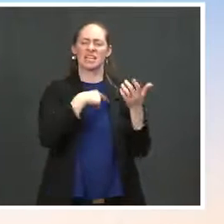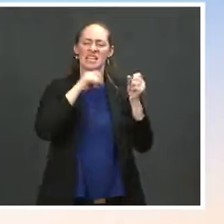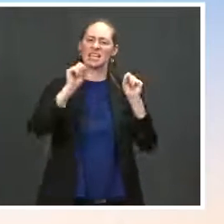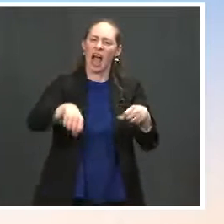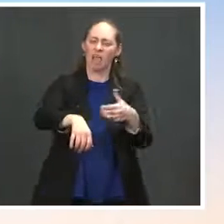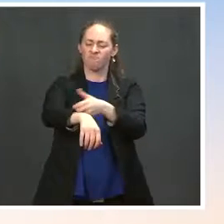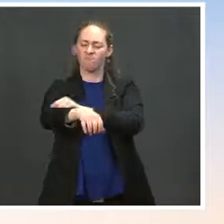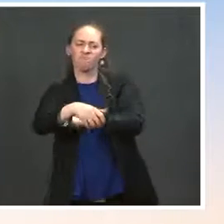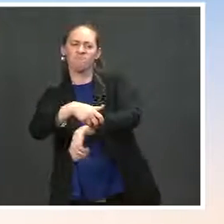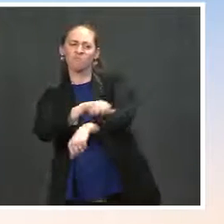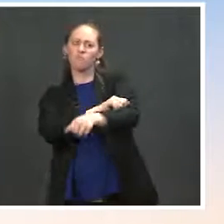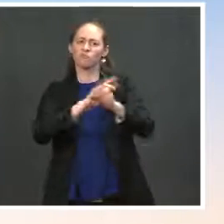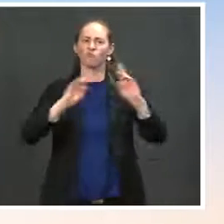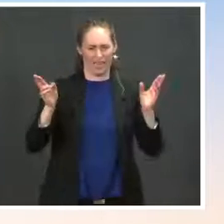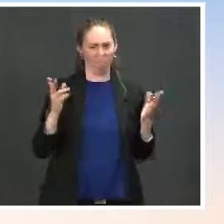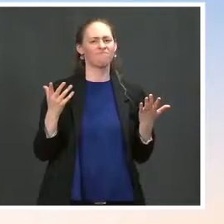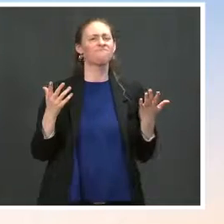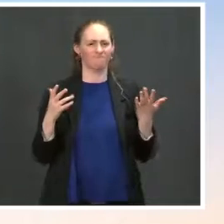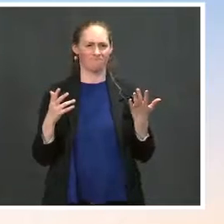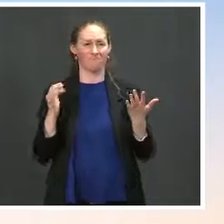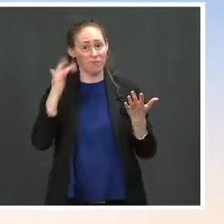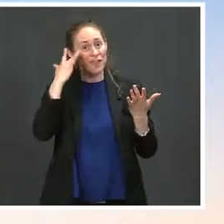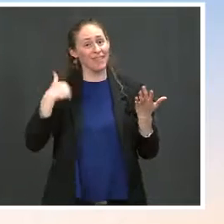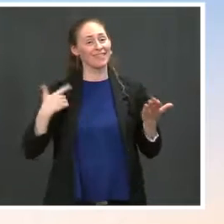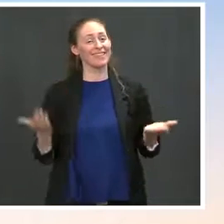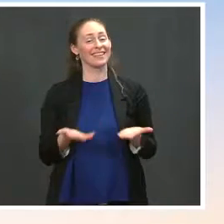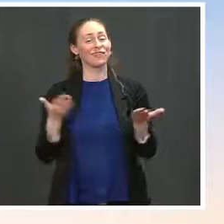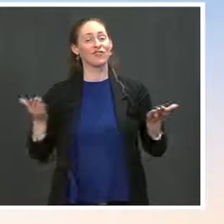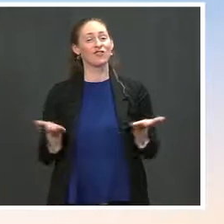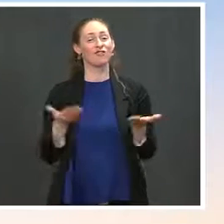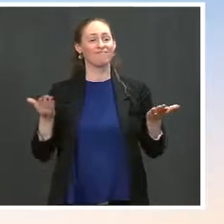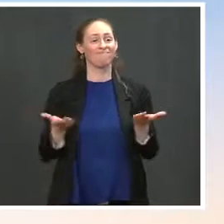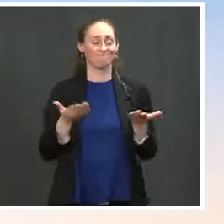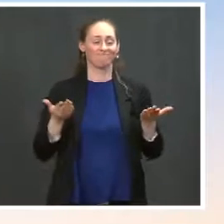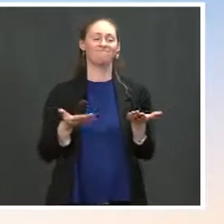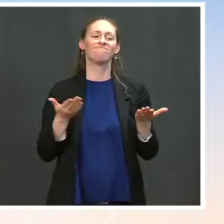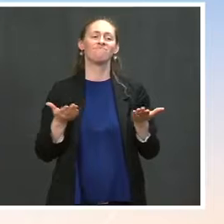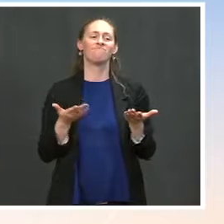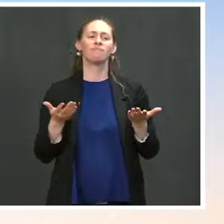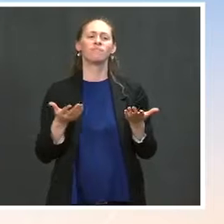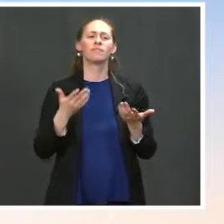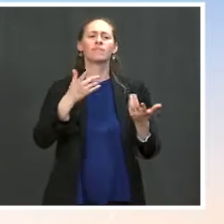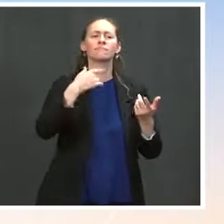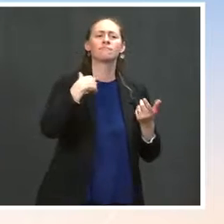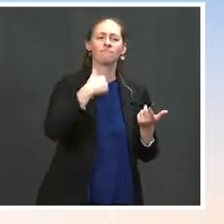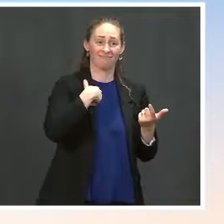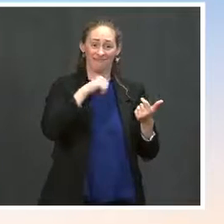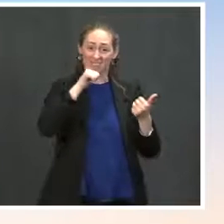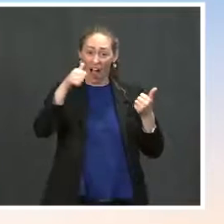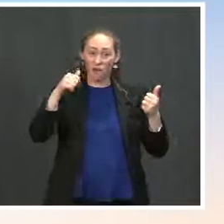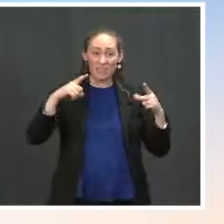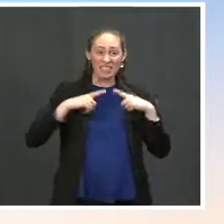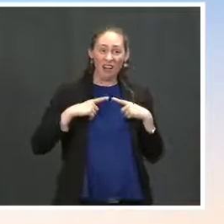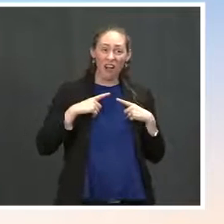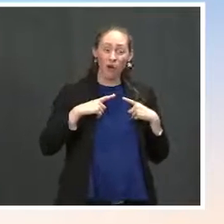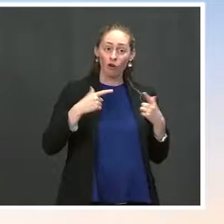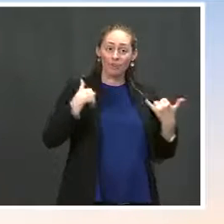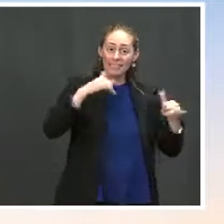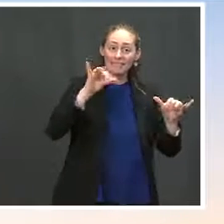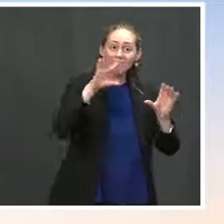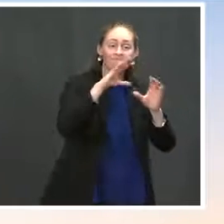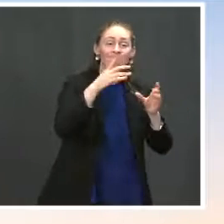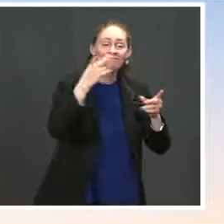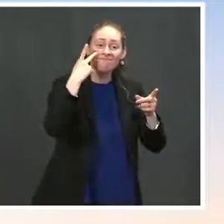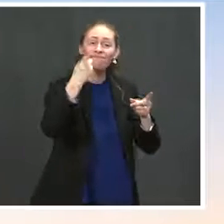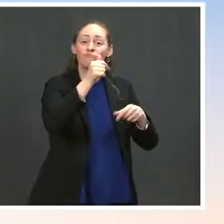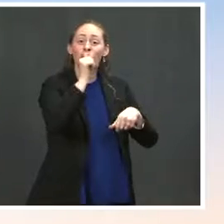That's why I'm here doing this, folks, and not, in the private sector or retired or doing something. Is because I believe this